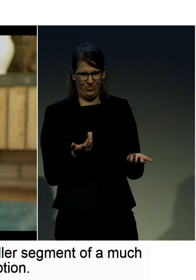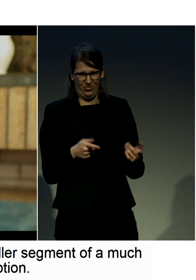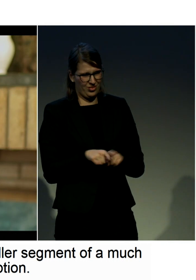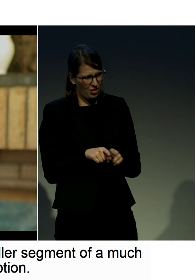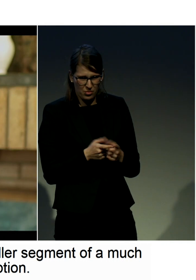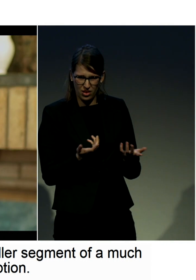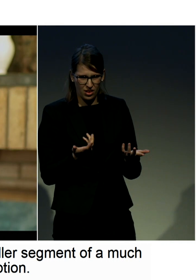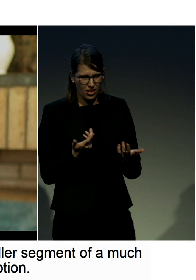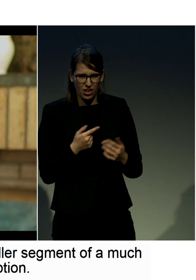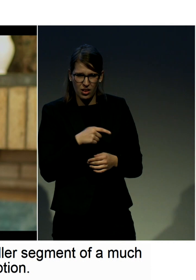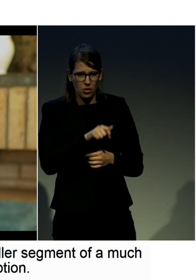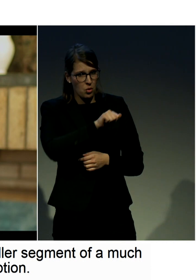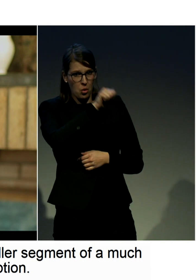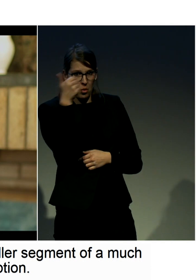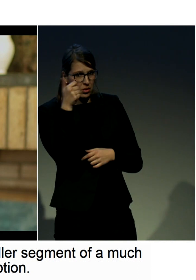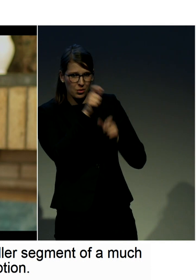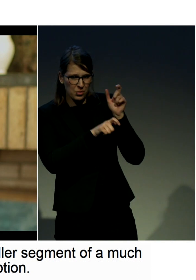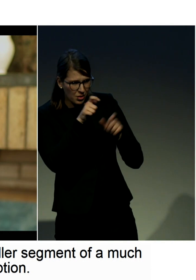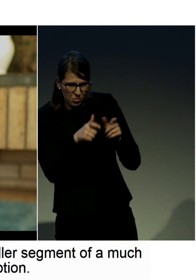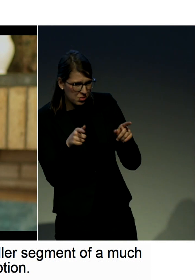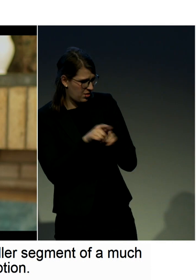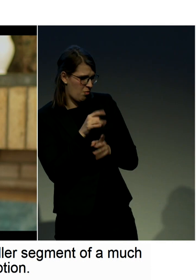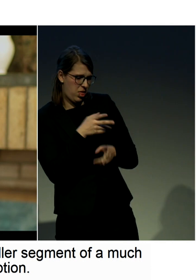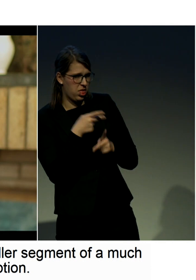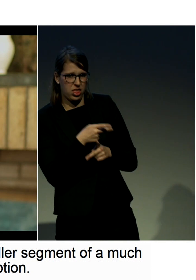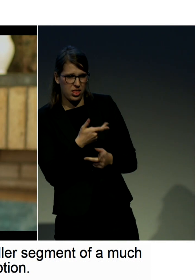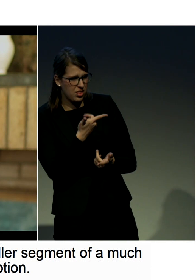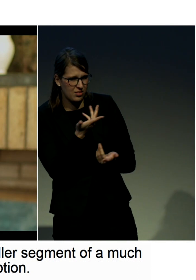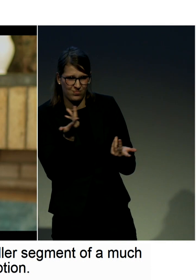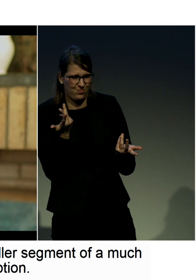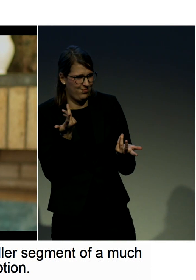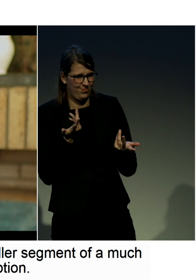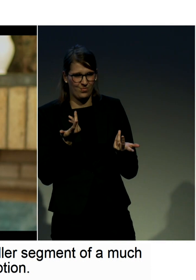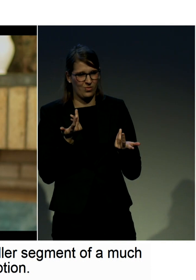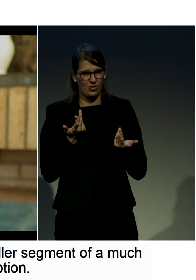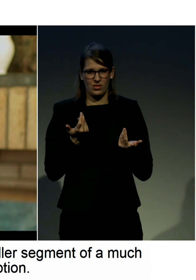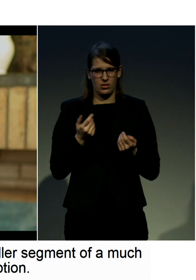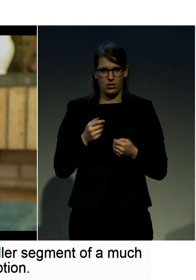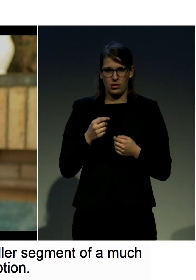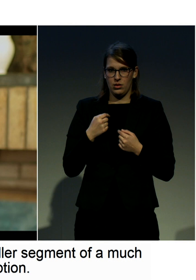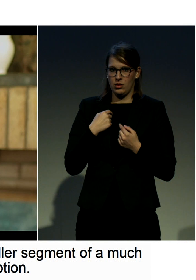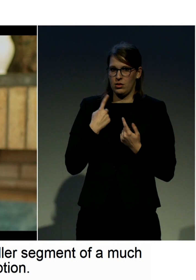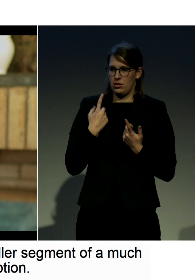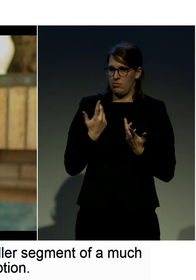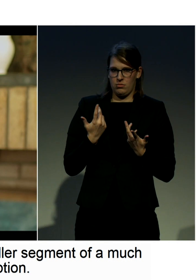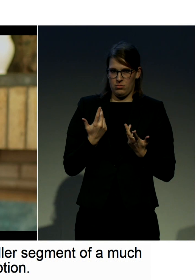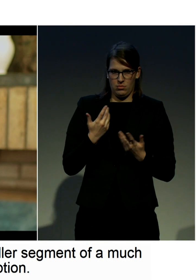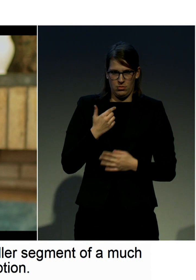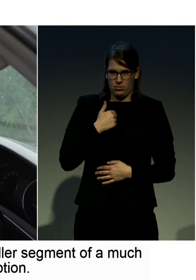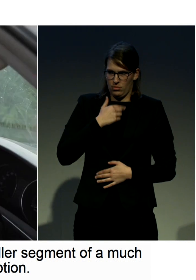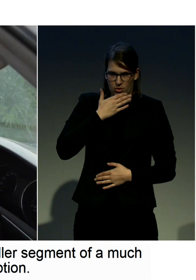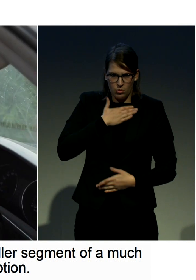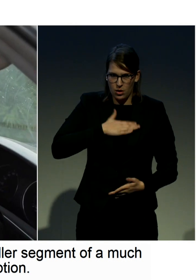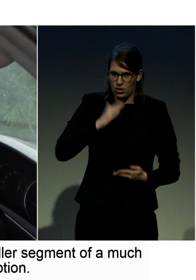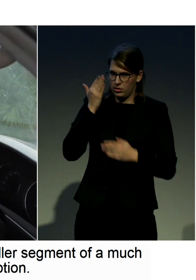he knew that what he was doing was wrong and he would have stopped doing what he was doing. So